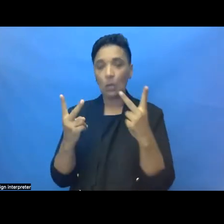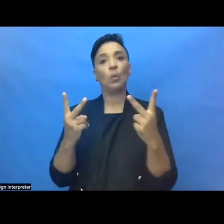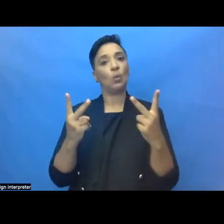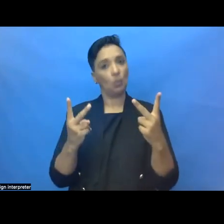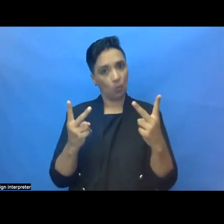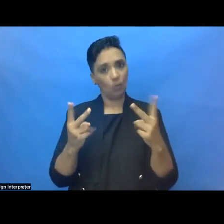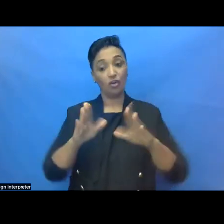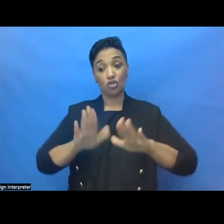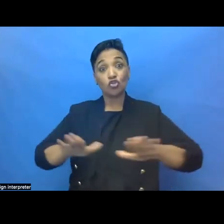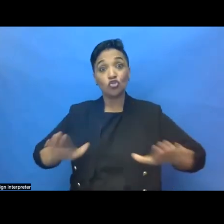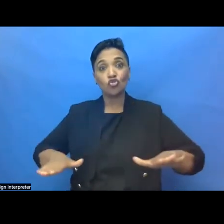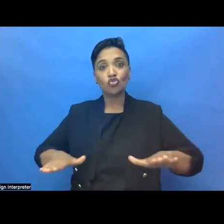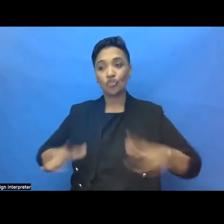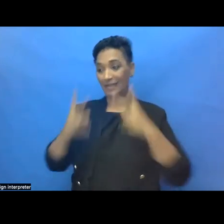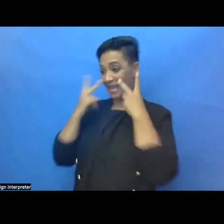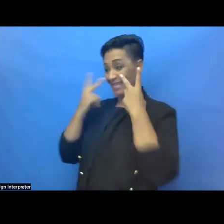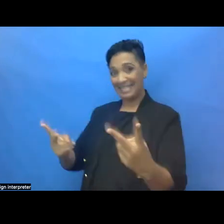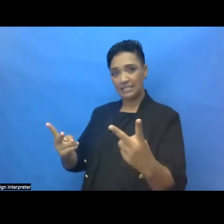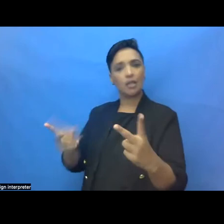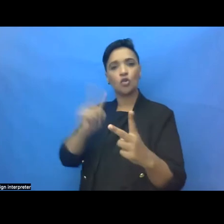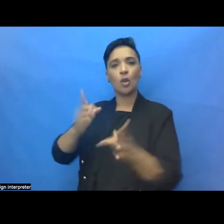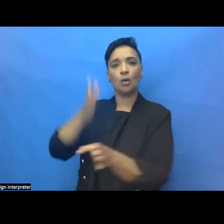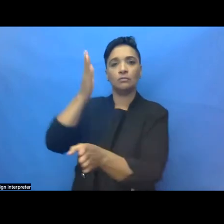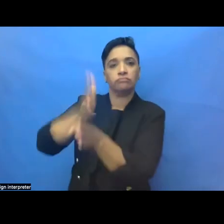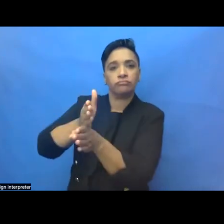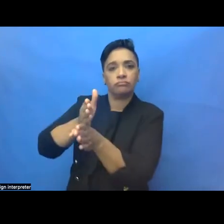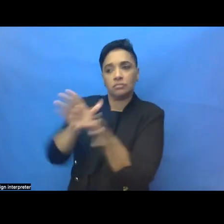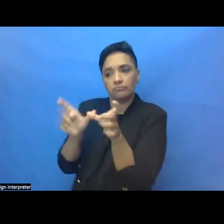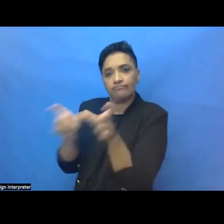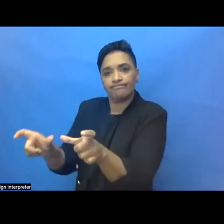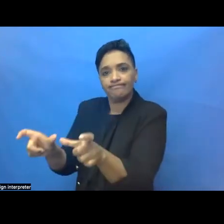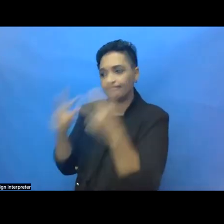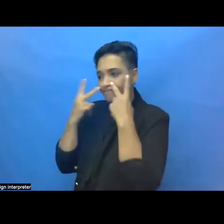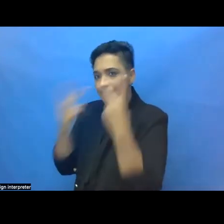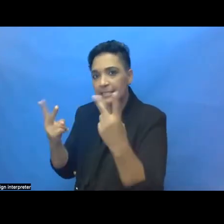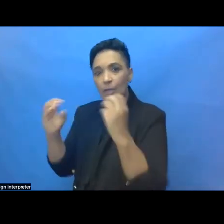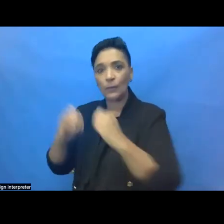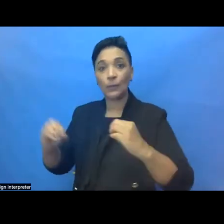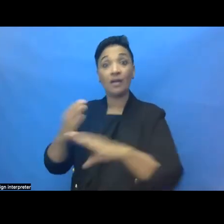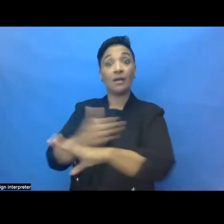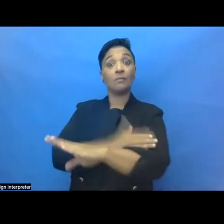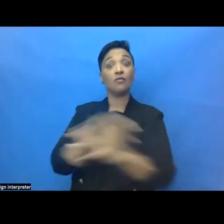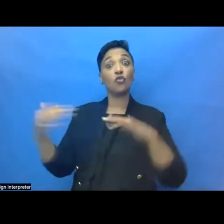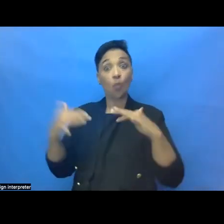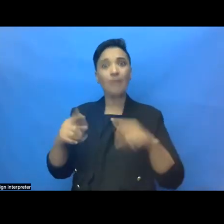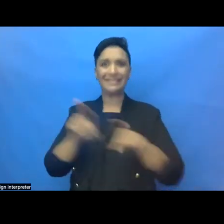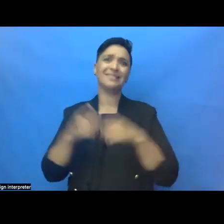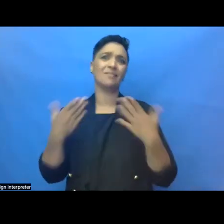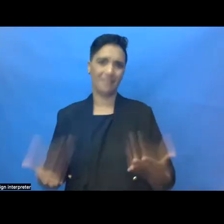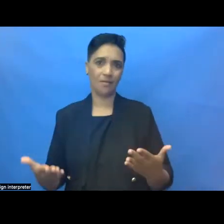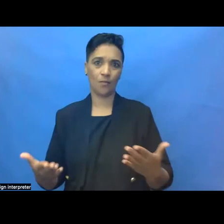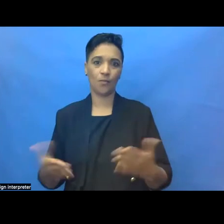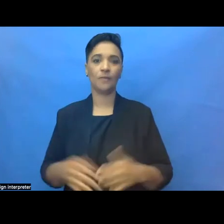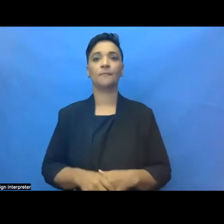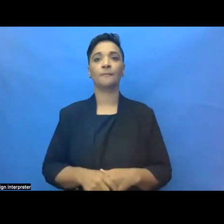are hidden from the public eye and never considered a priority, neither before the war nor now. And what